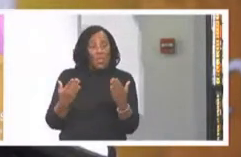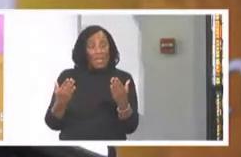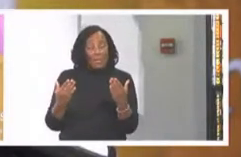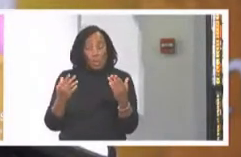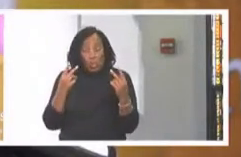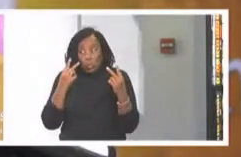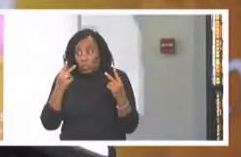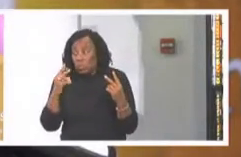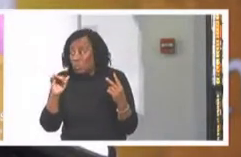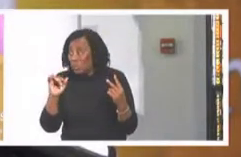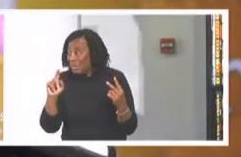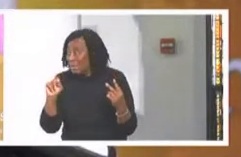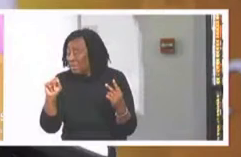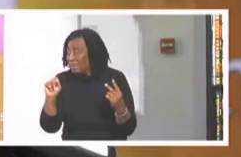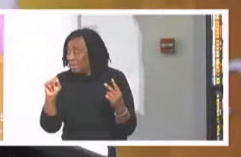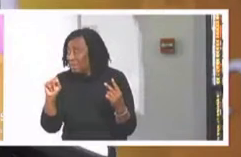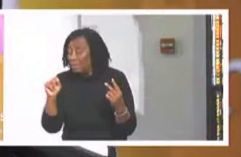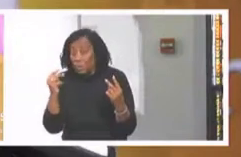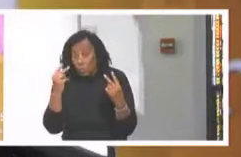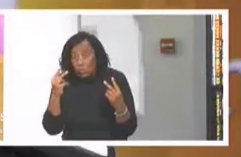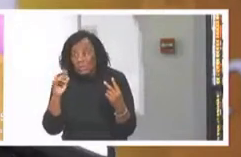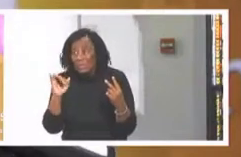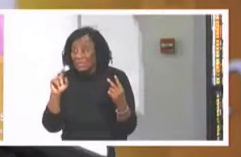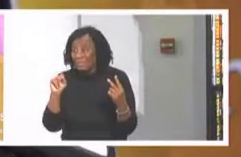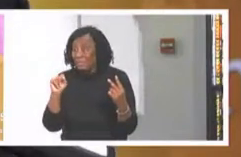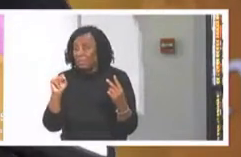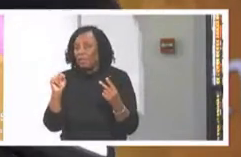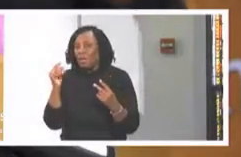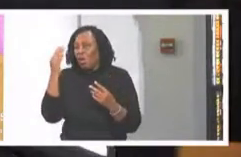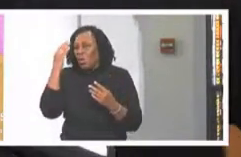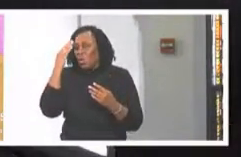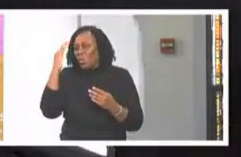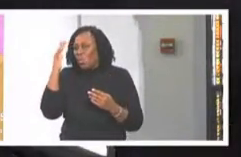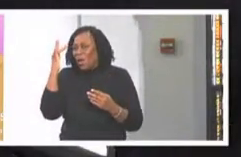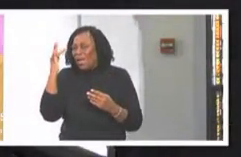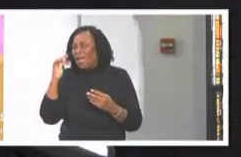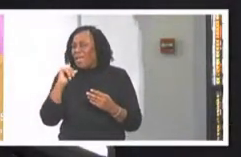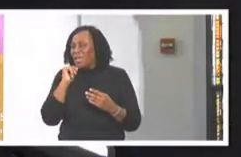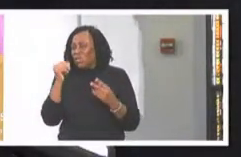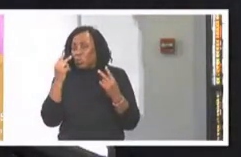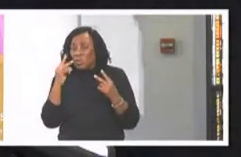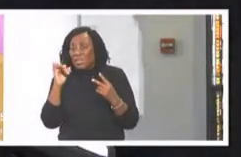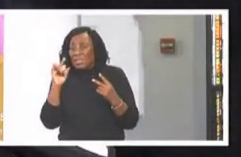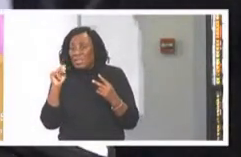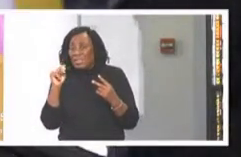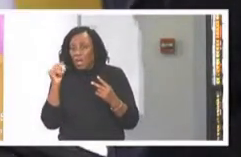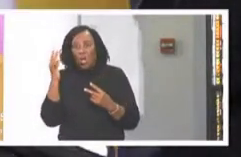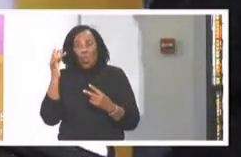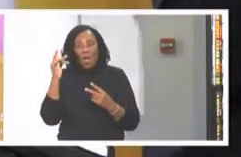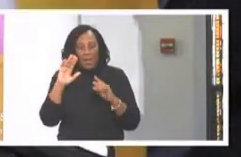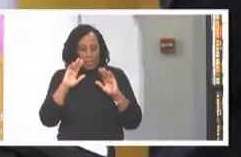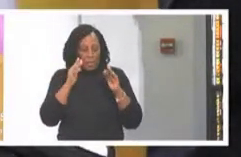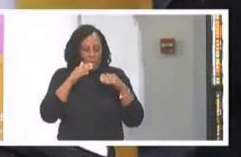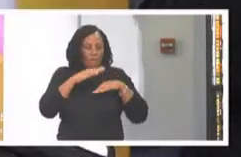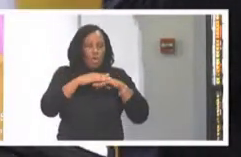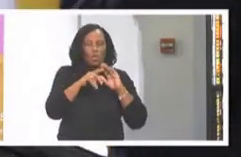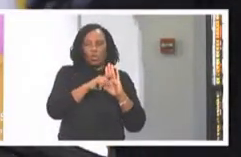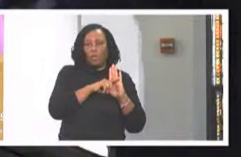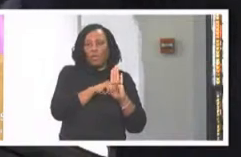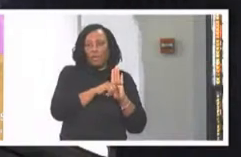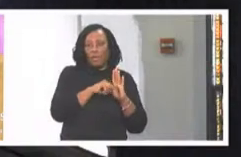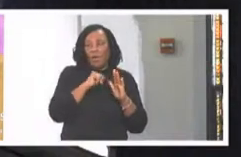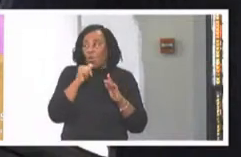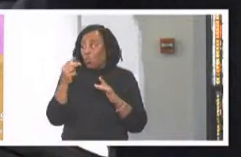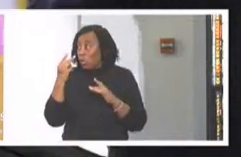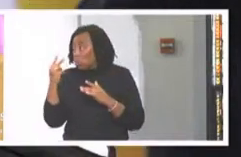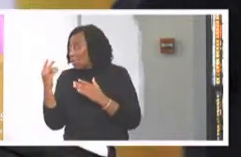it? Don't you see it? And you know why we don't see it sometimes? Because we're so busy looking at the negatives. We don't see the